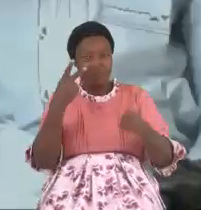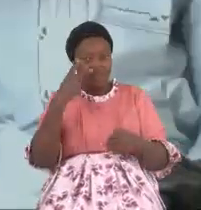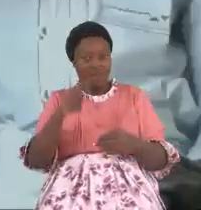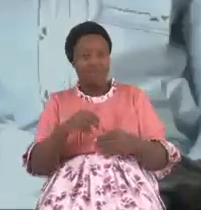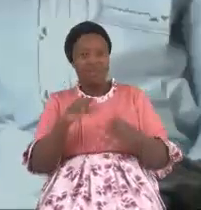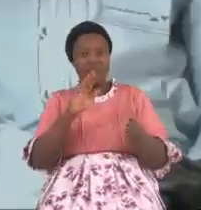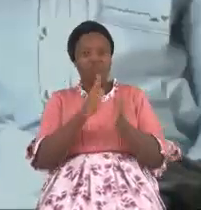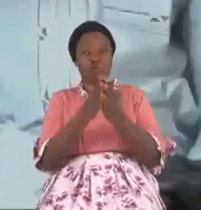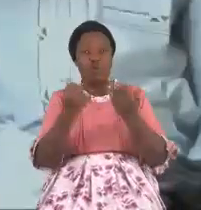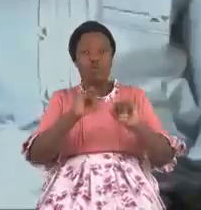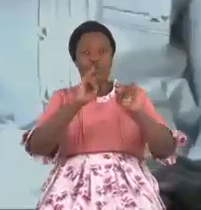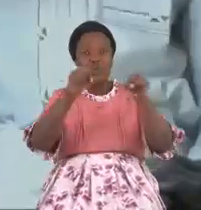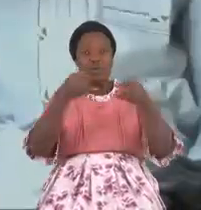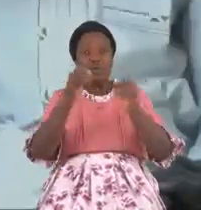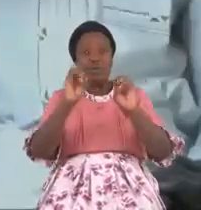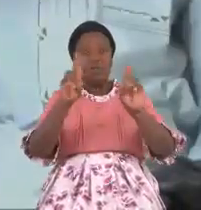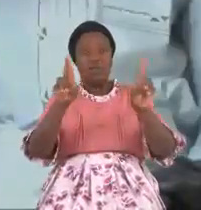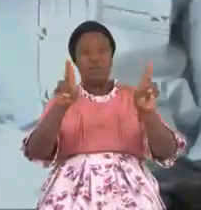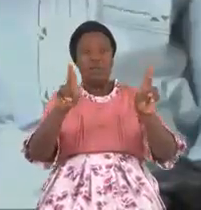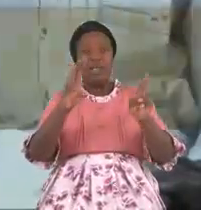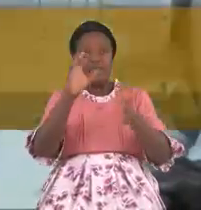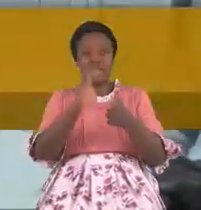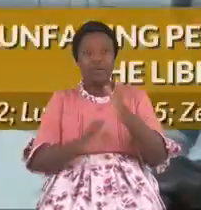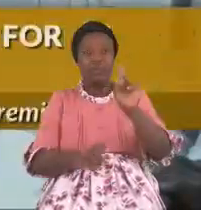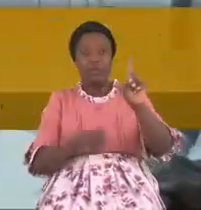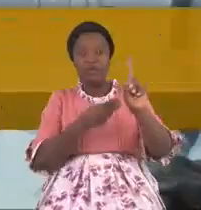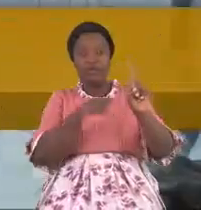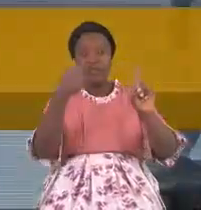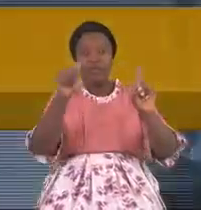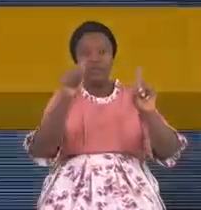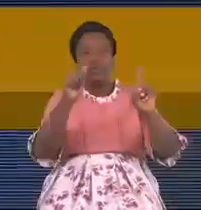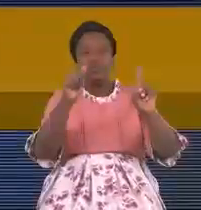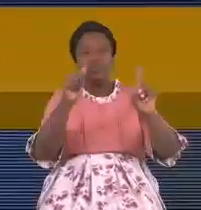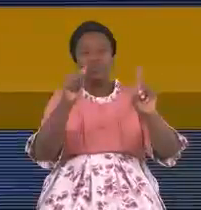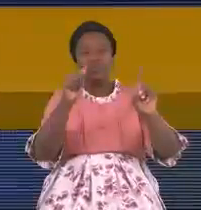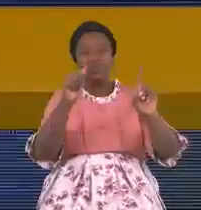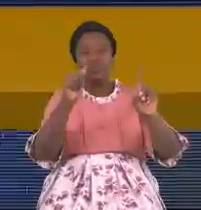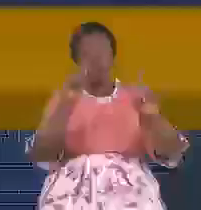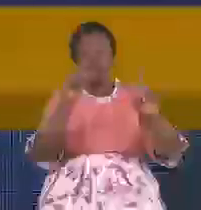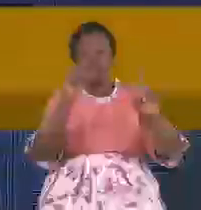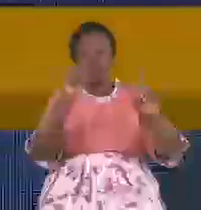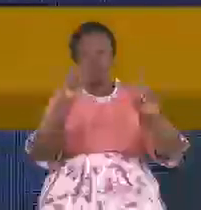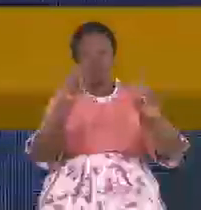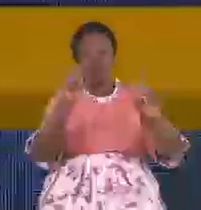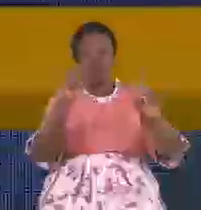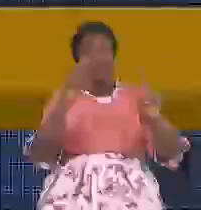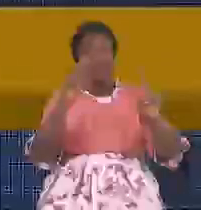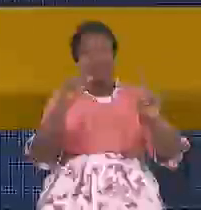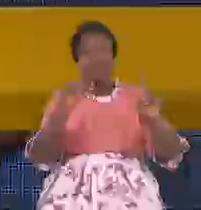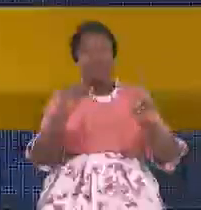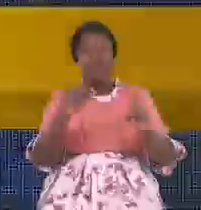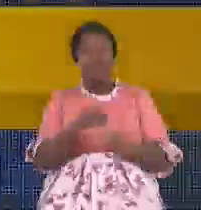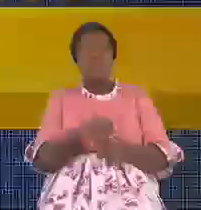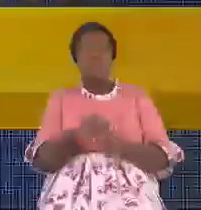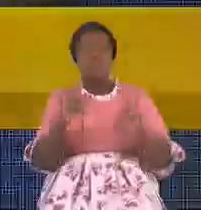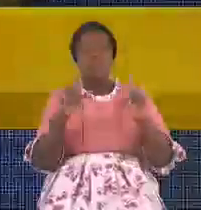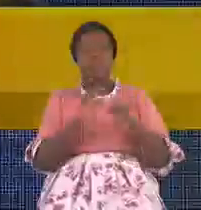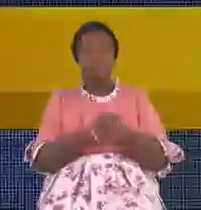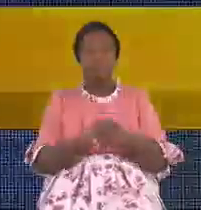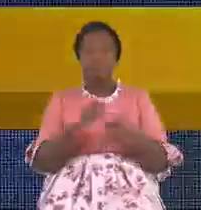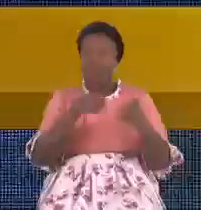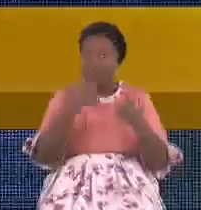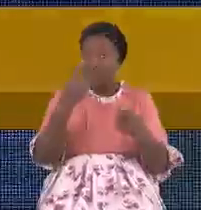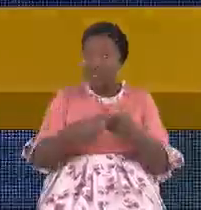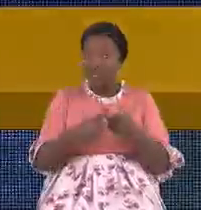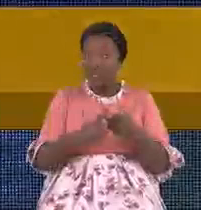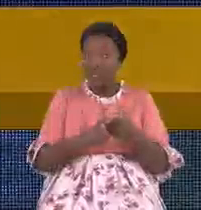chapter 1 verse 12 talking about the performance of the lord then said